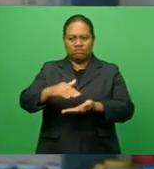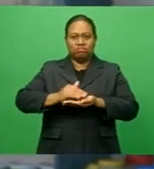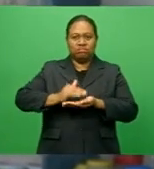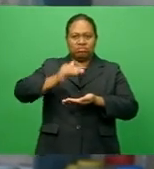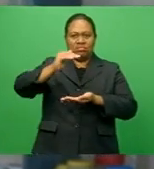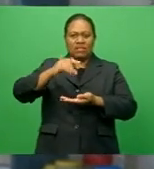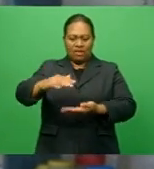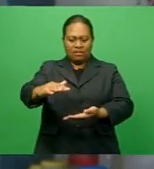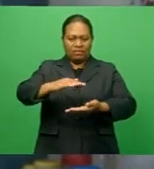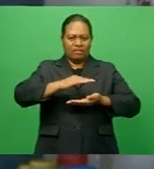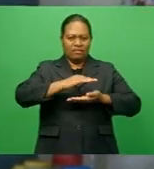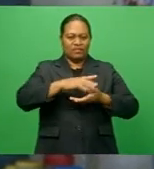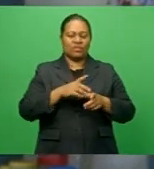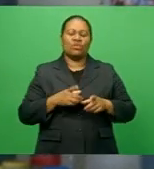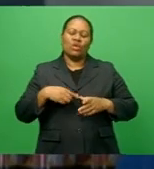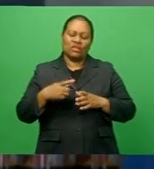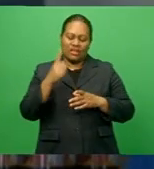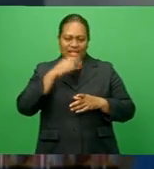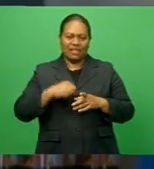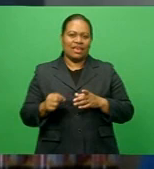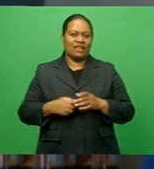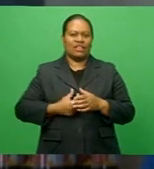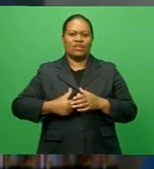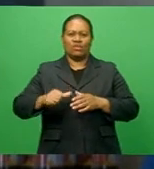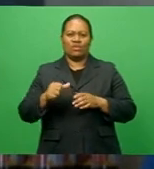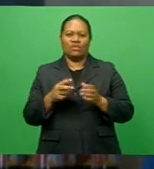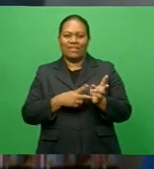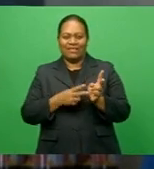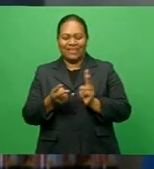increasing demand from the villagers.